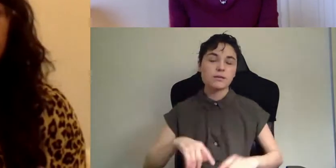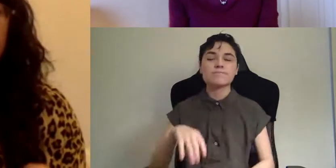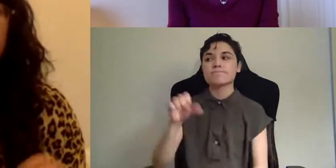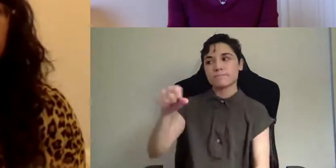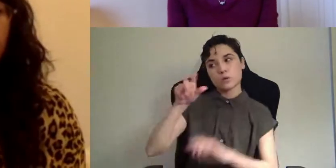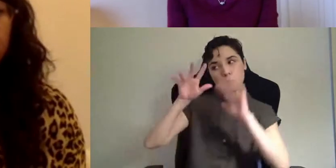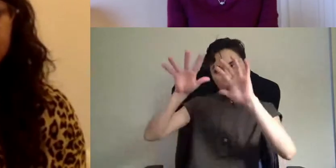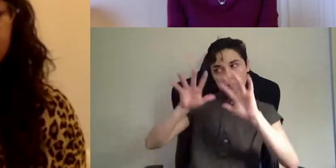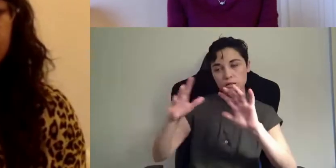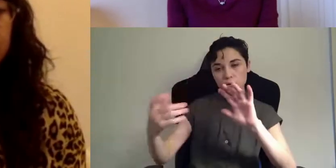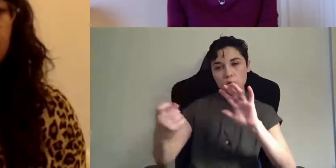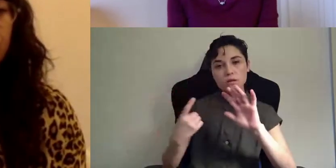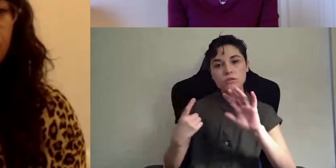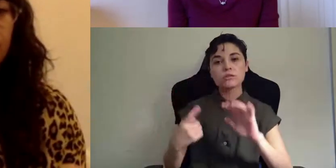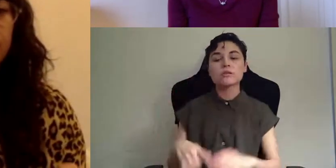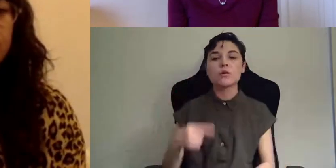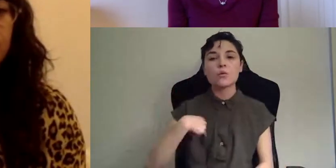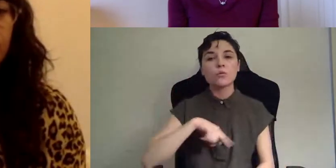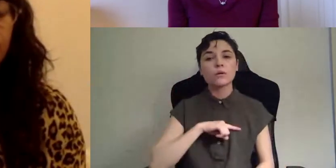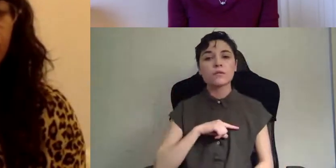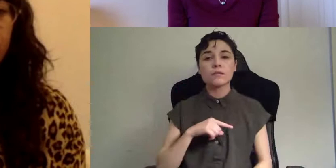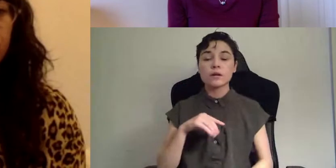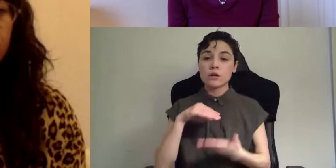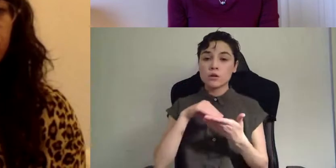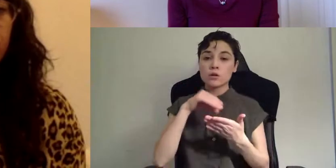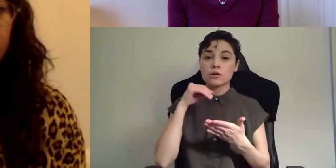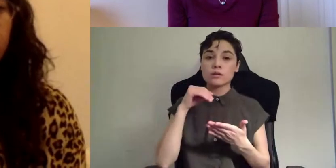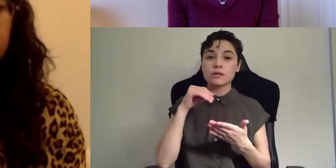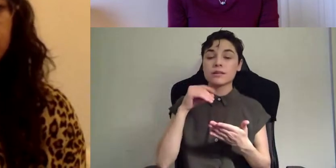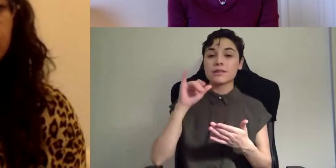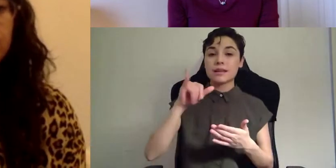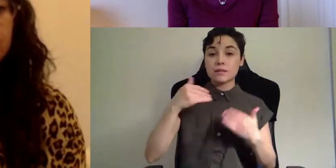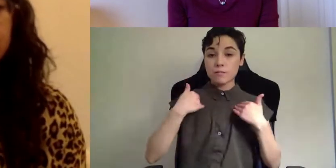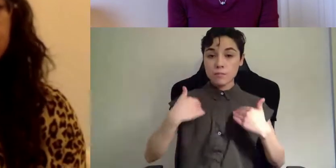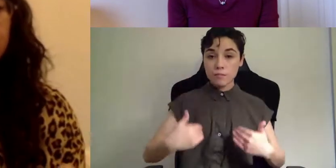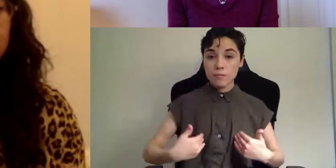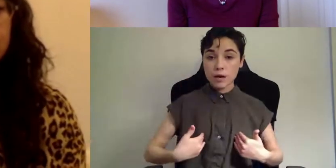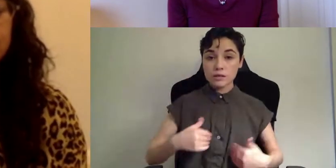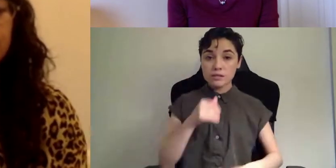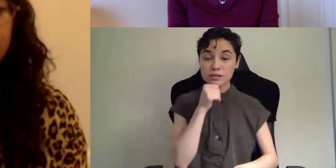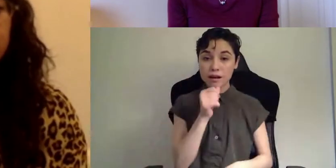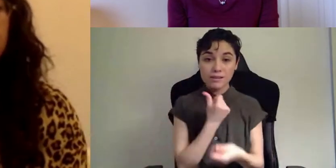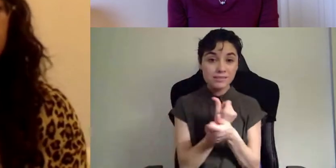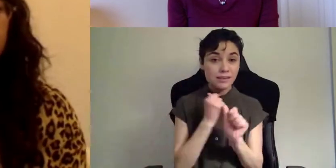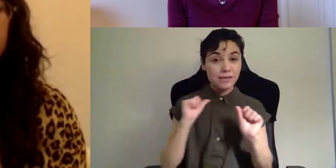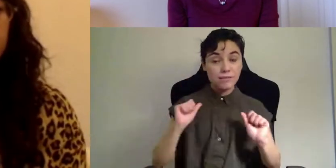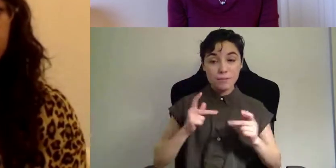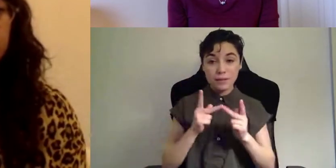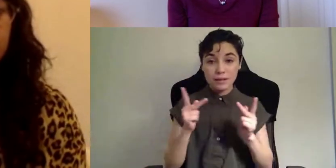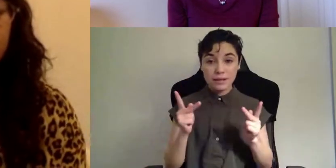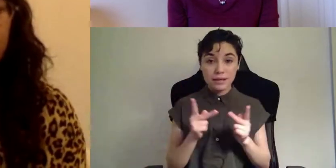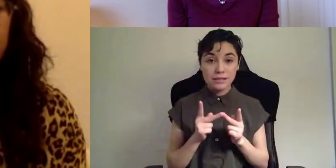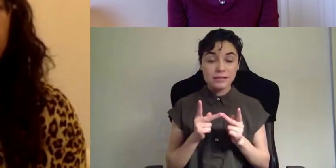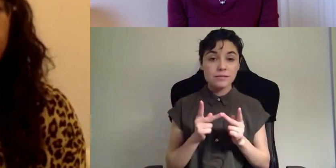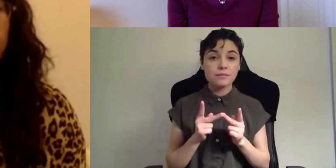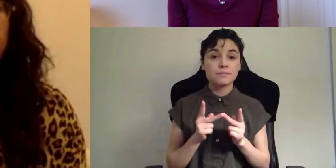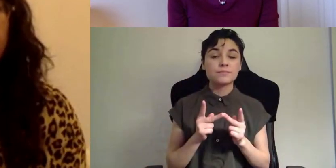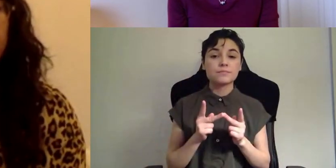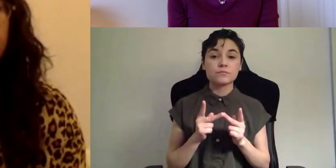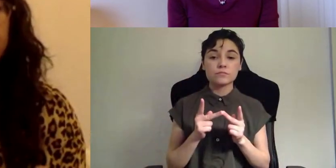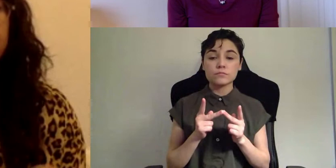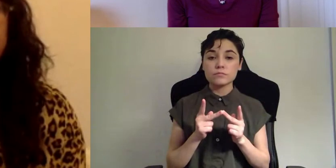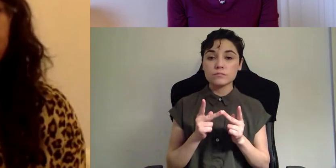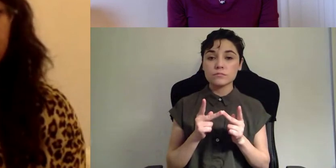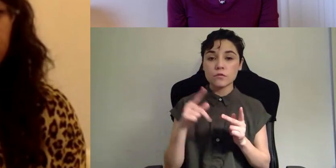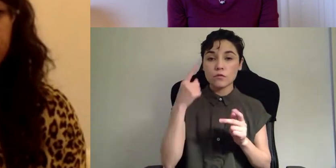We learned that the body is not a safe place to be for tons and tons and tons of reasons. And one of